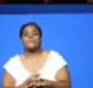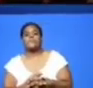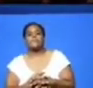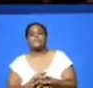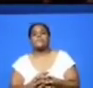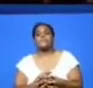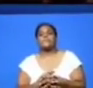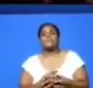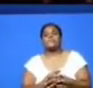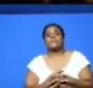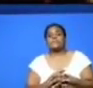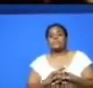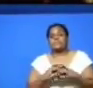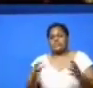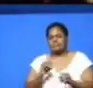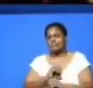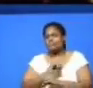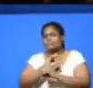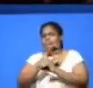he made it clear.